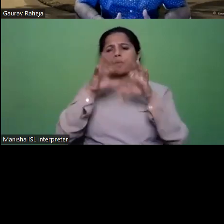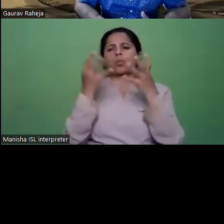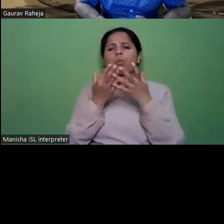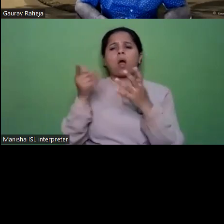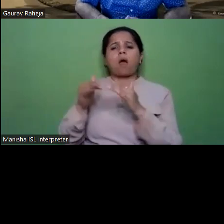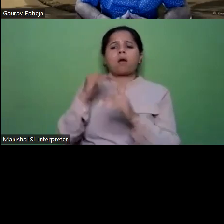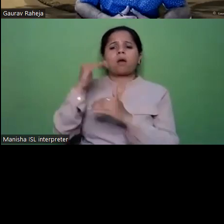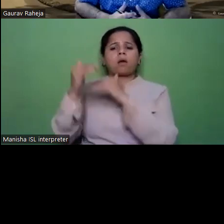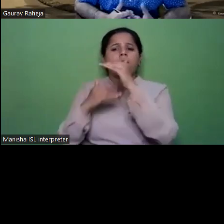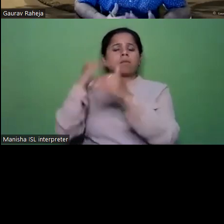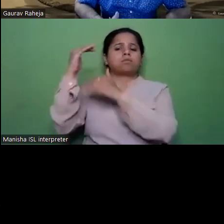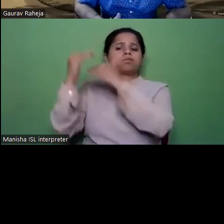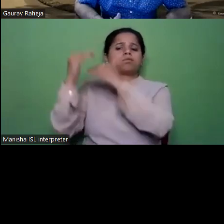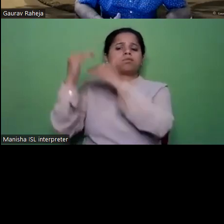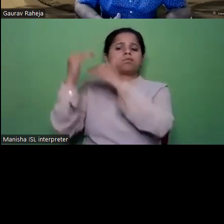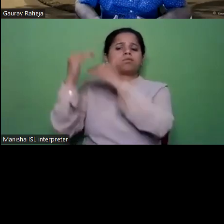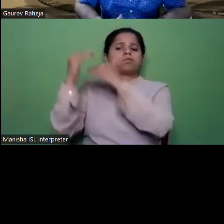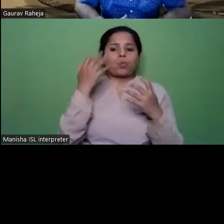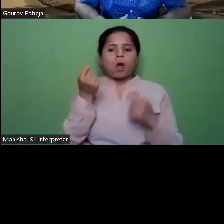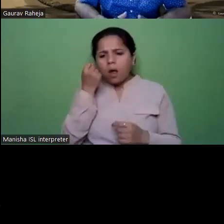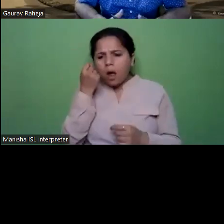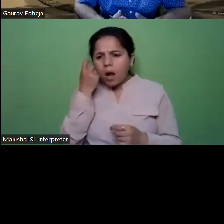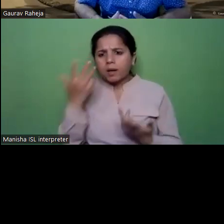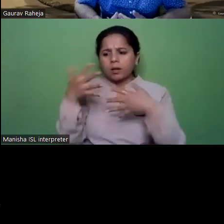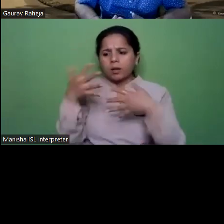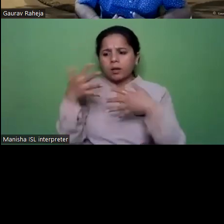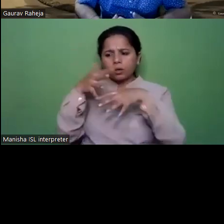on the idea of understanding inclusion,